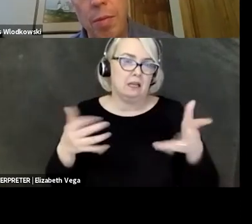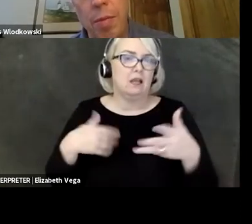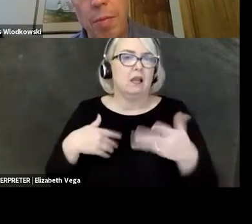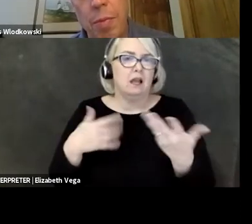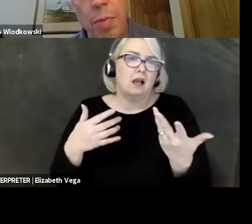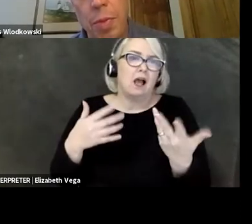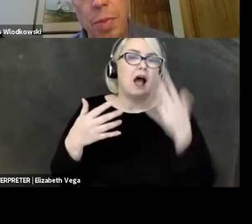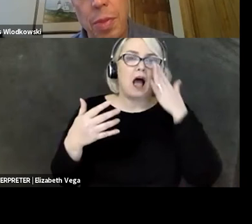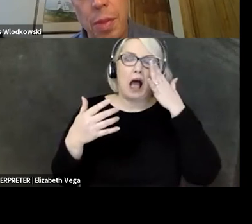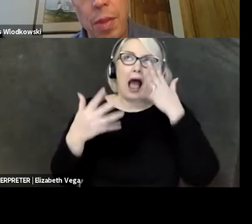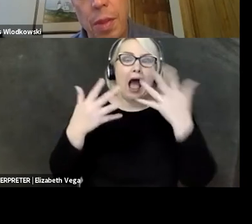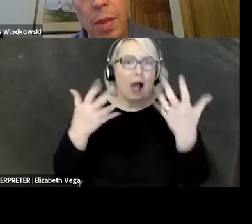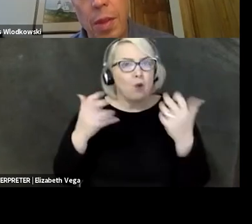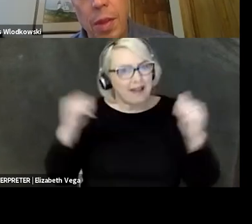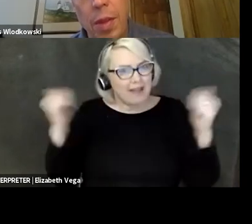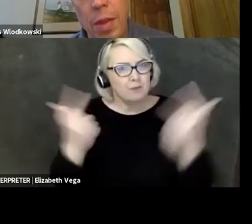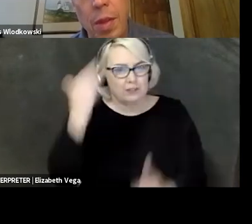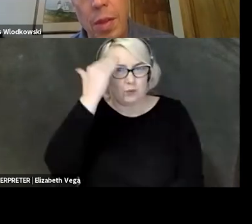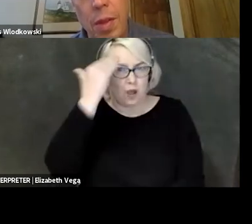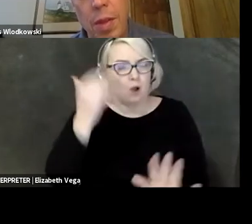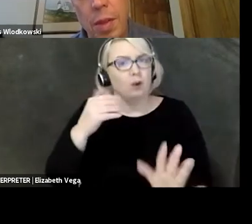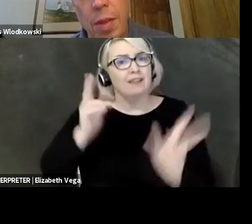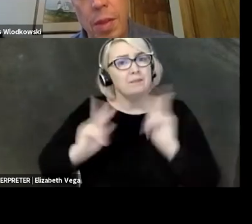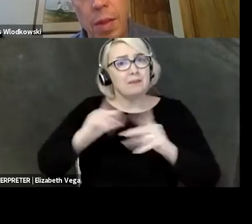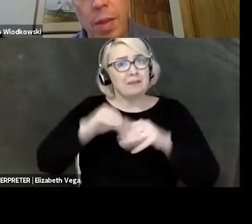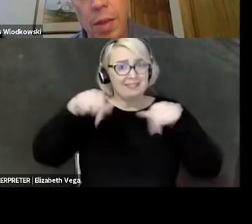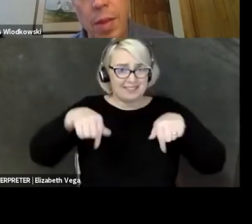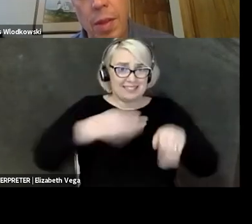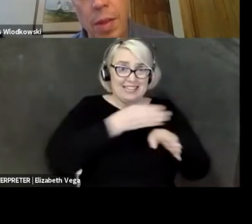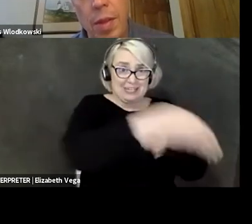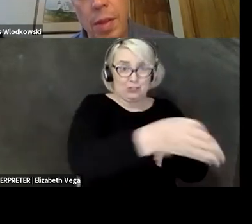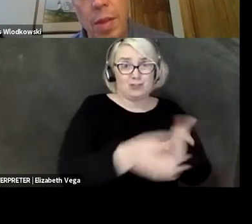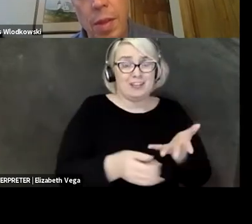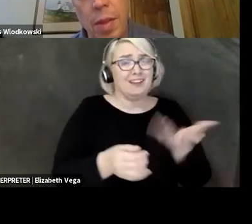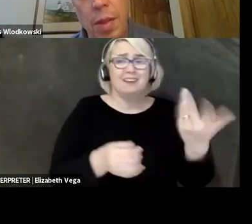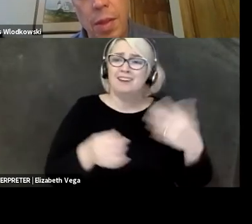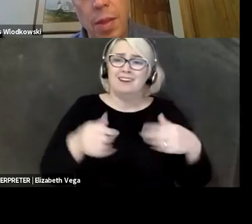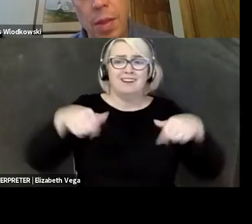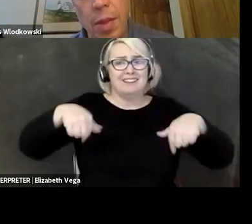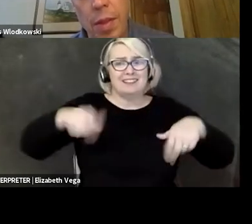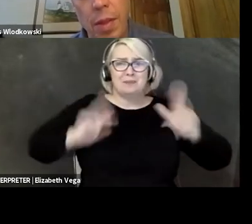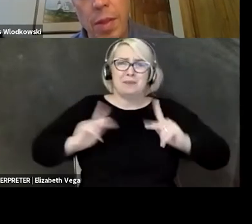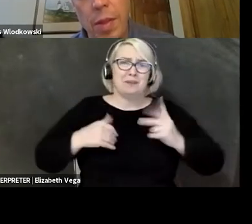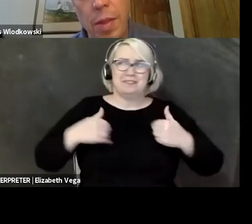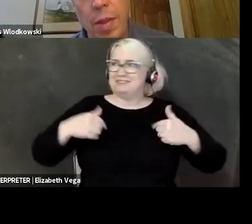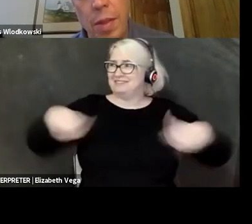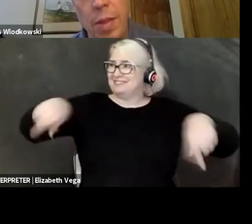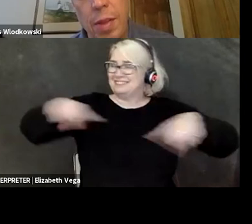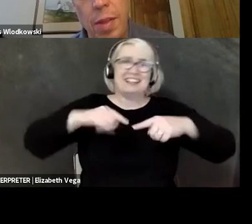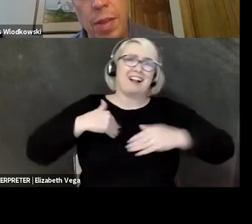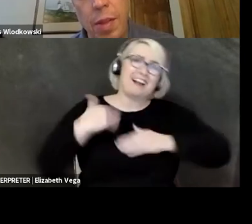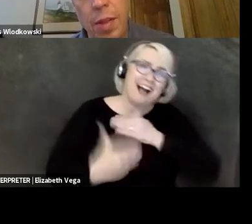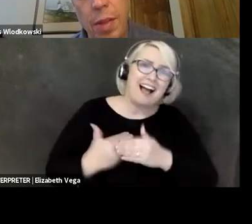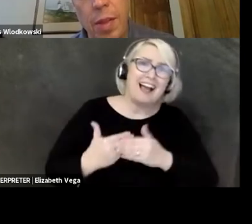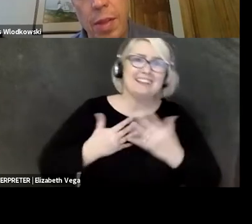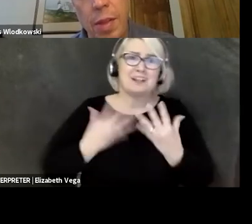audio description, the people in this industry are some of the kindest, most passionate people I've ever talked with. Mm-hmm. And I think